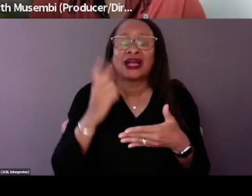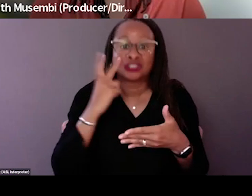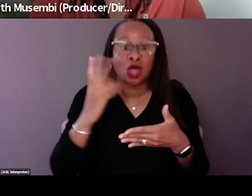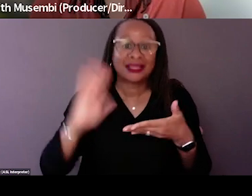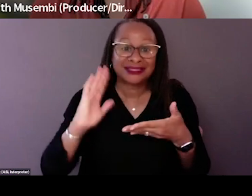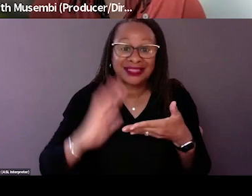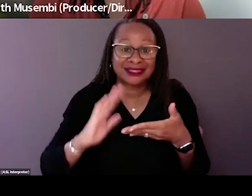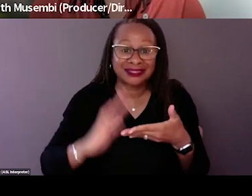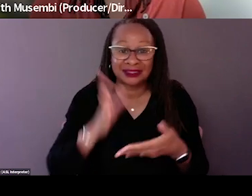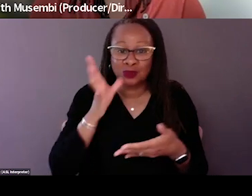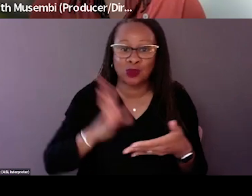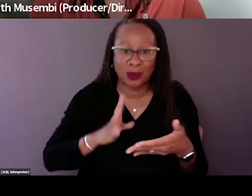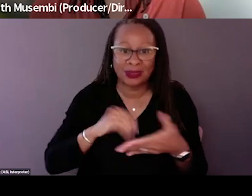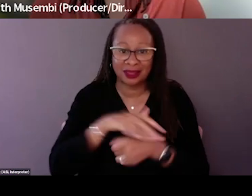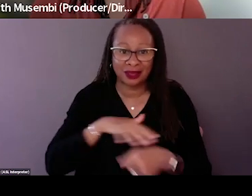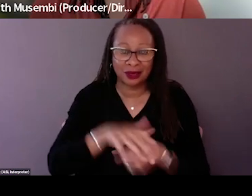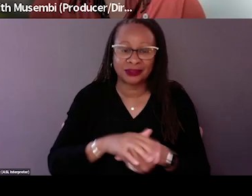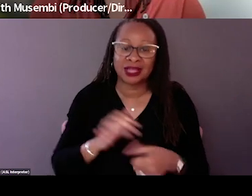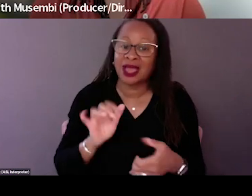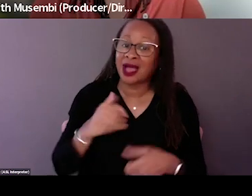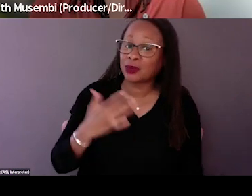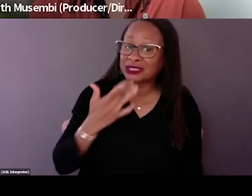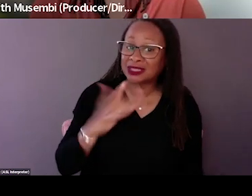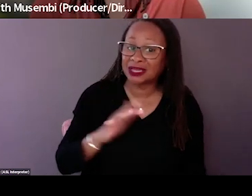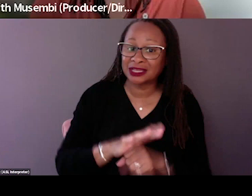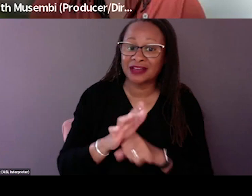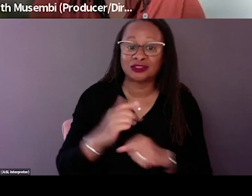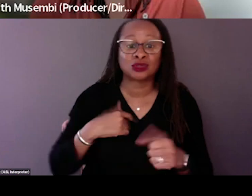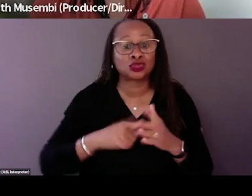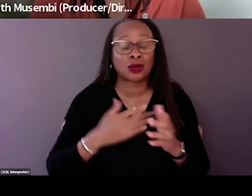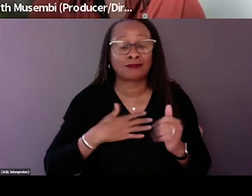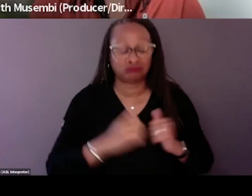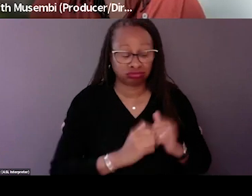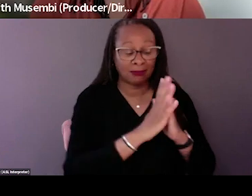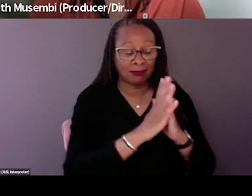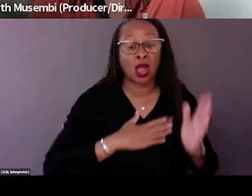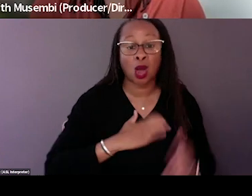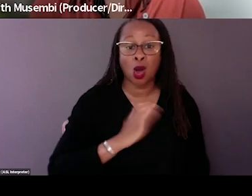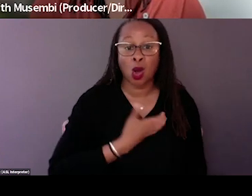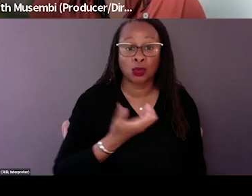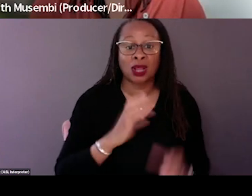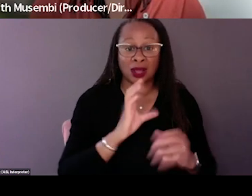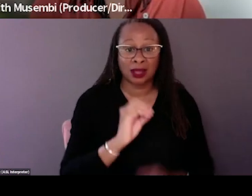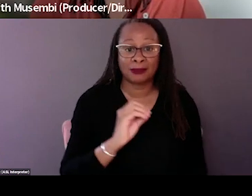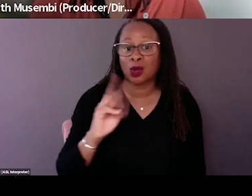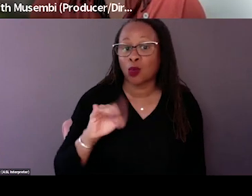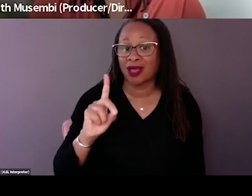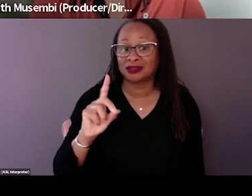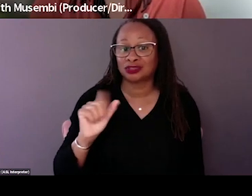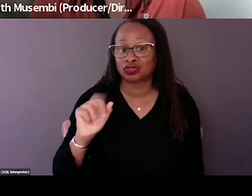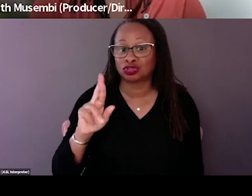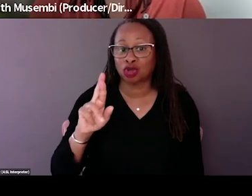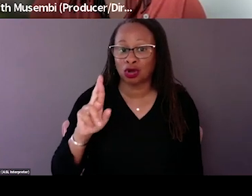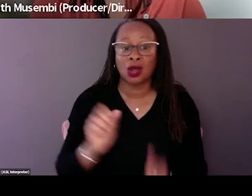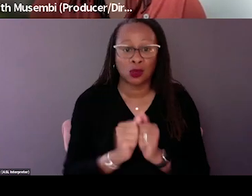was something when I was fortunate enough to start my own company, Wildstar, with my husband. Something we both felt really committed